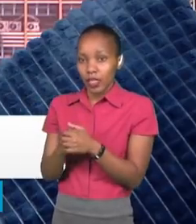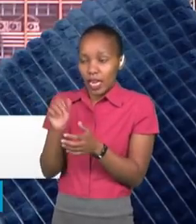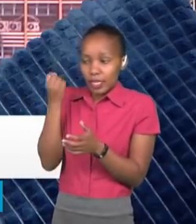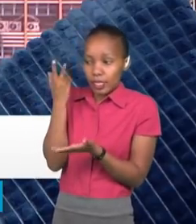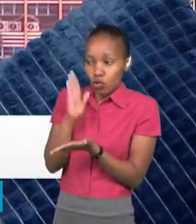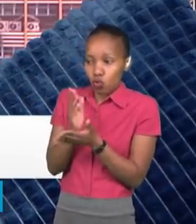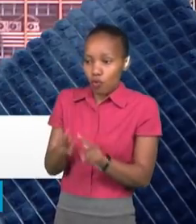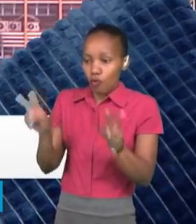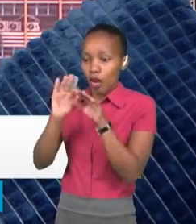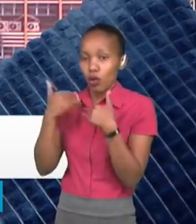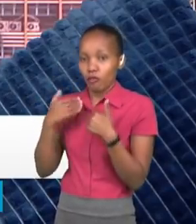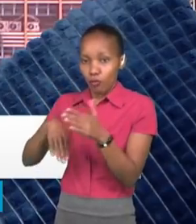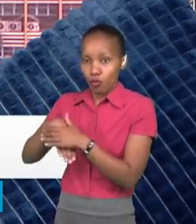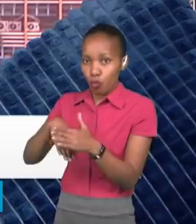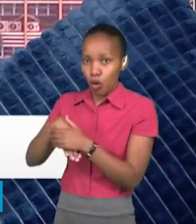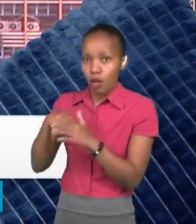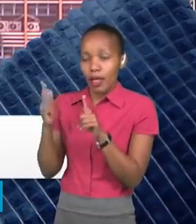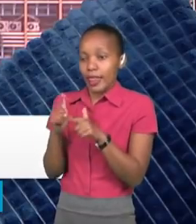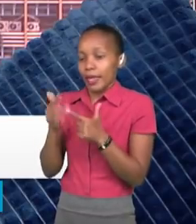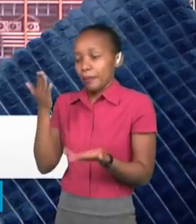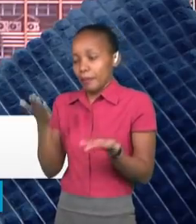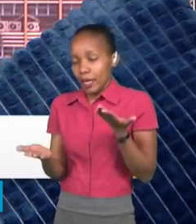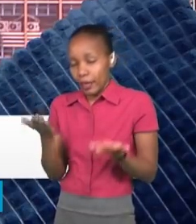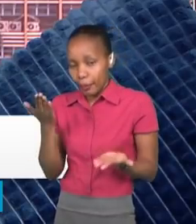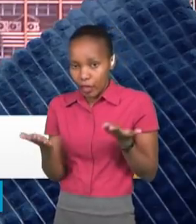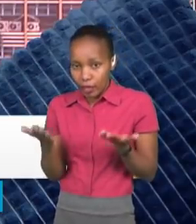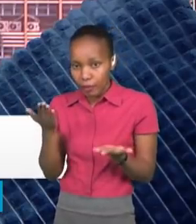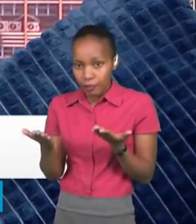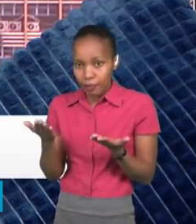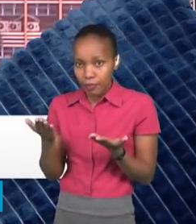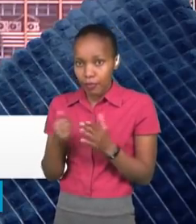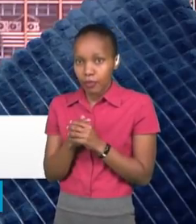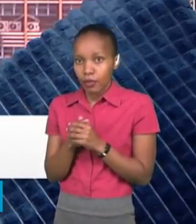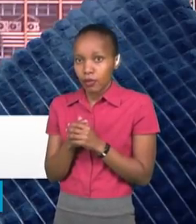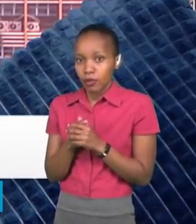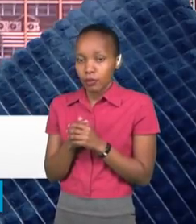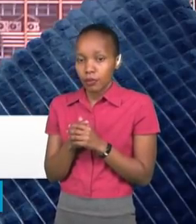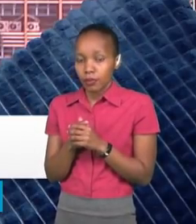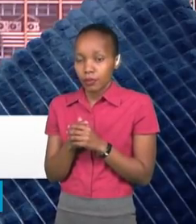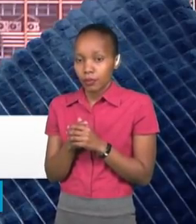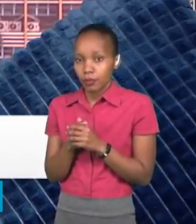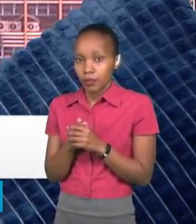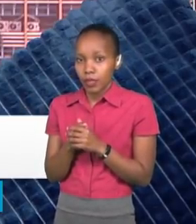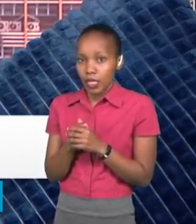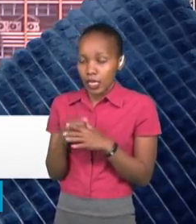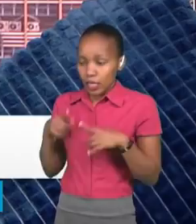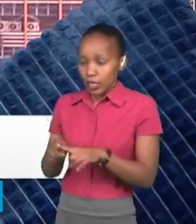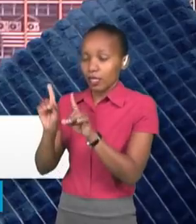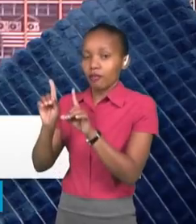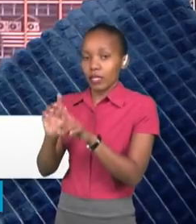that there's value in football, then maybe it will be a result of them having